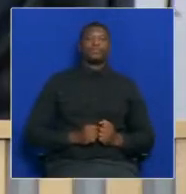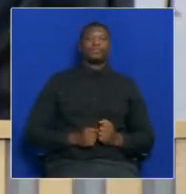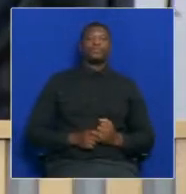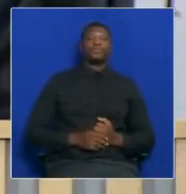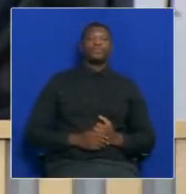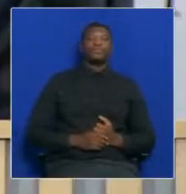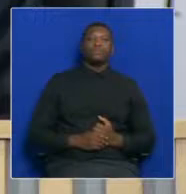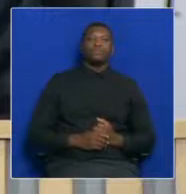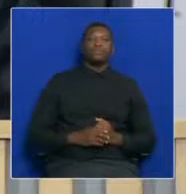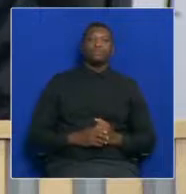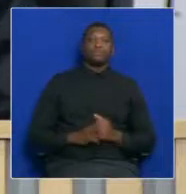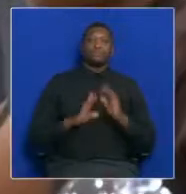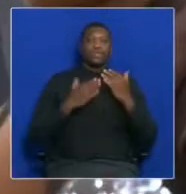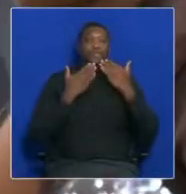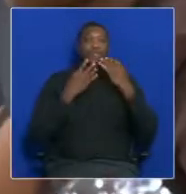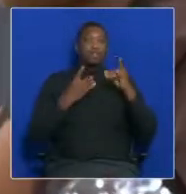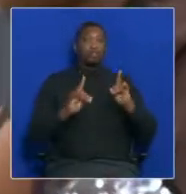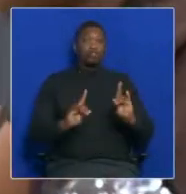Thank you, Chair.